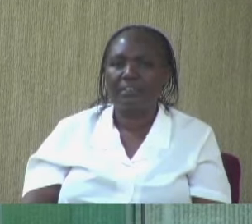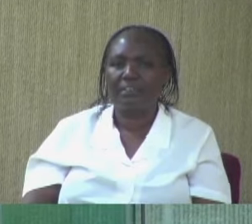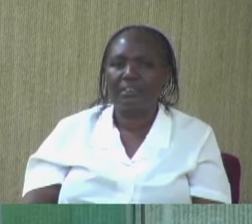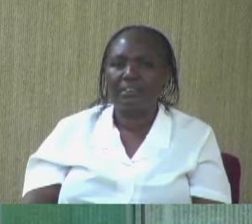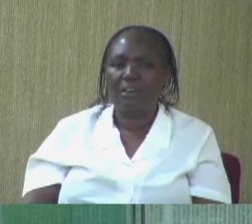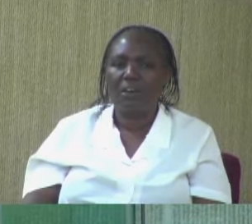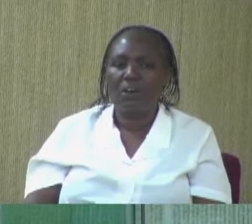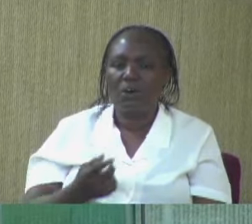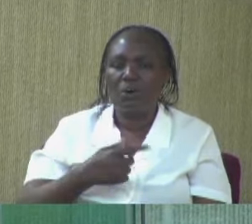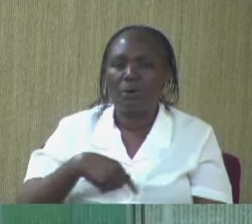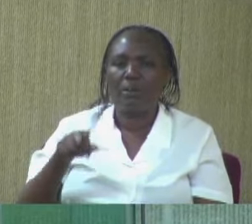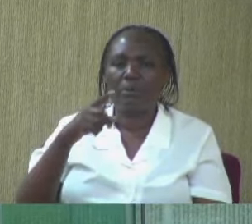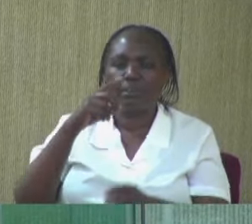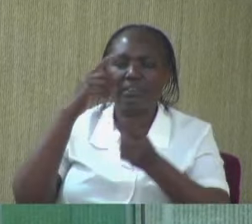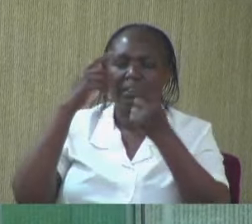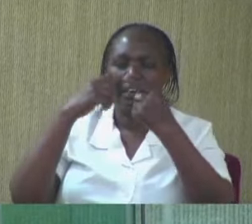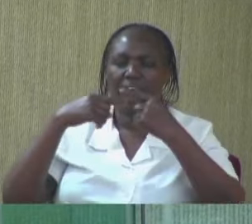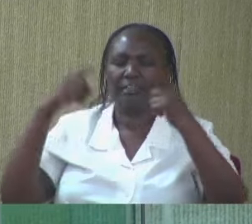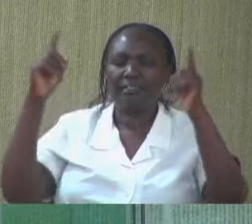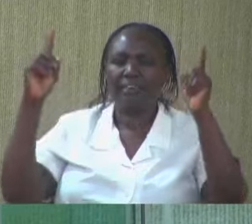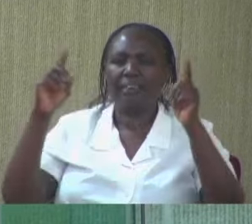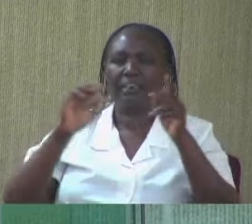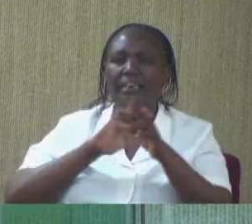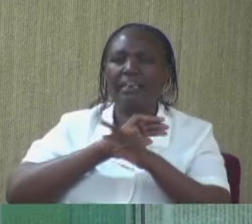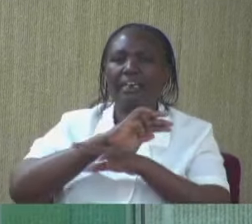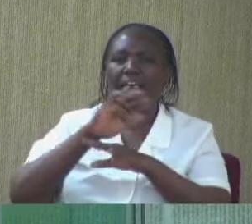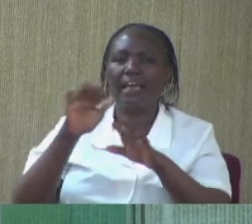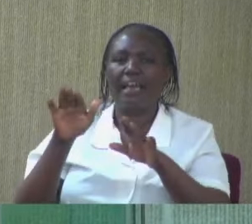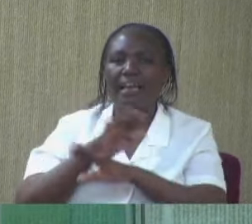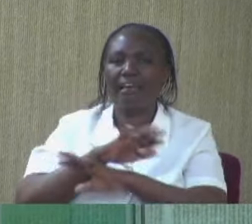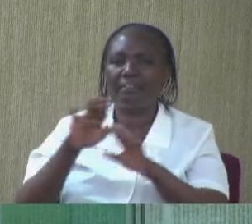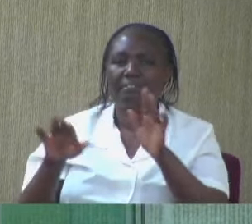will excel in everything that we do.